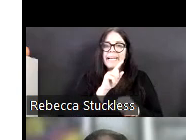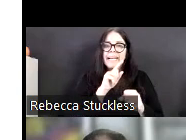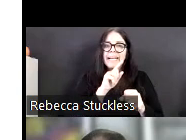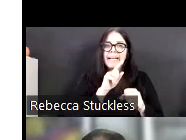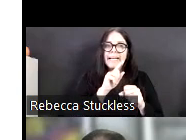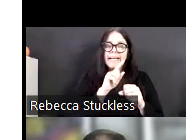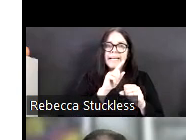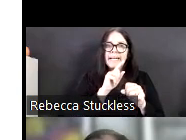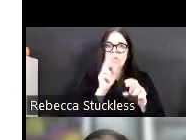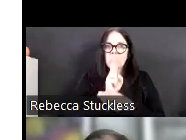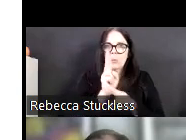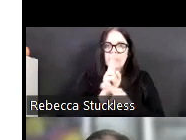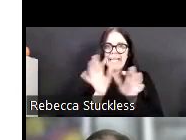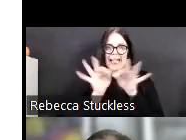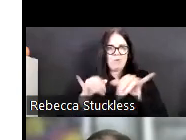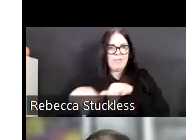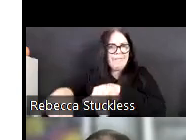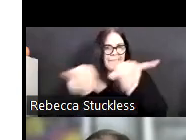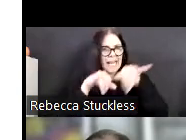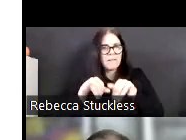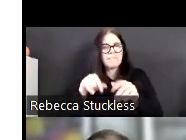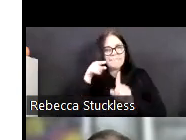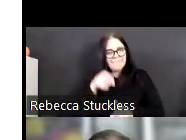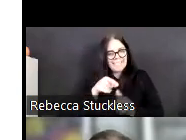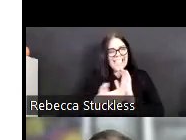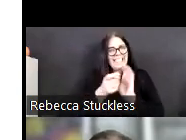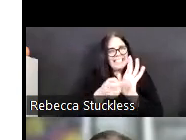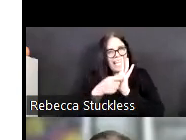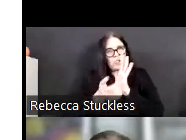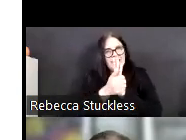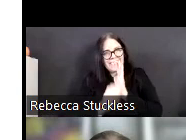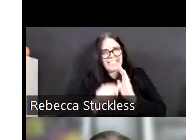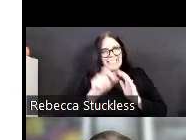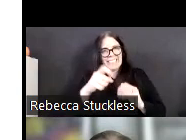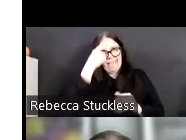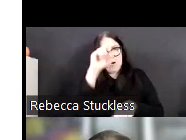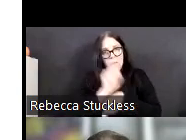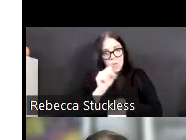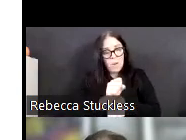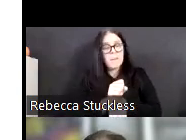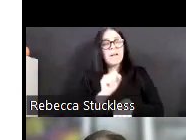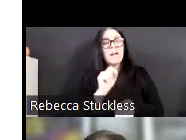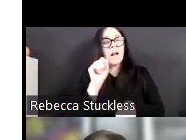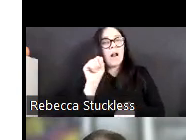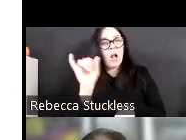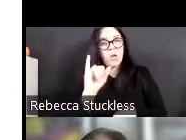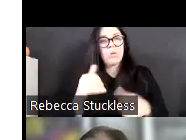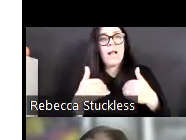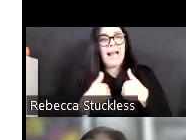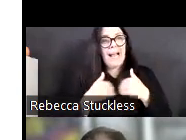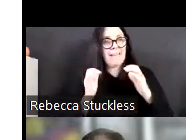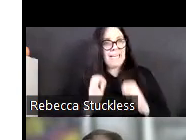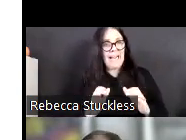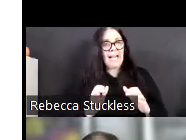the same language. We're talking about essential skills needed for employment, and having clients do really